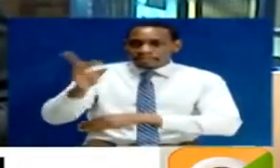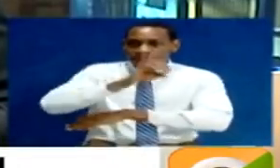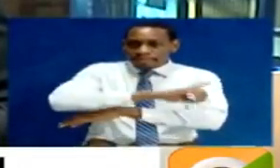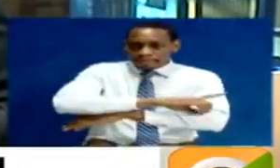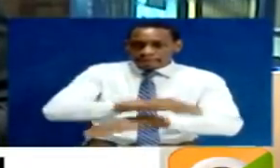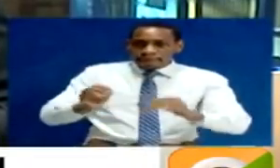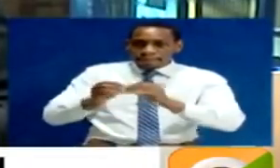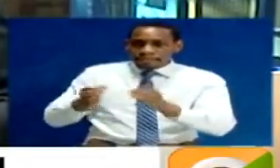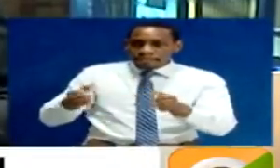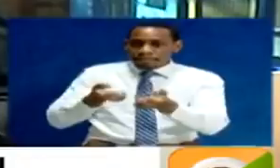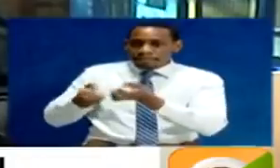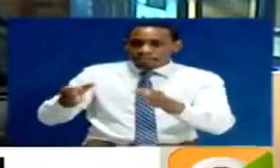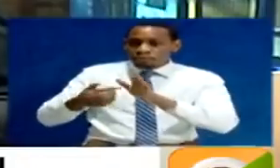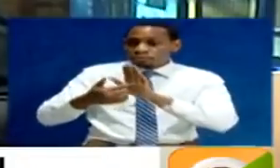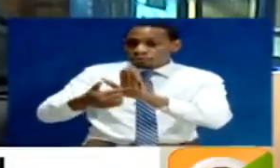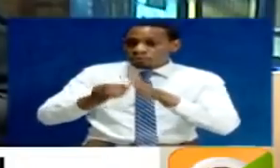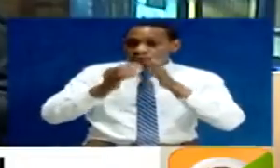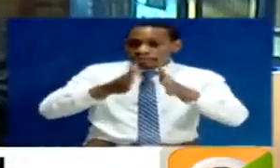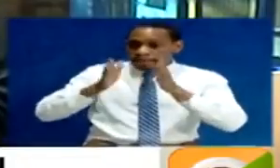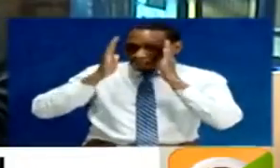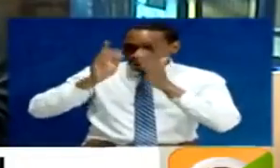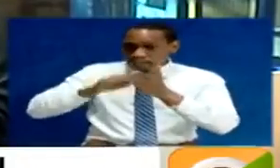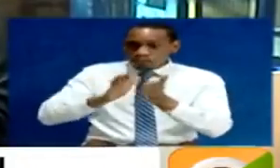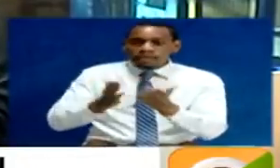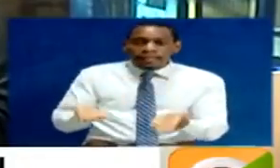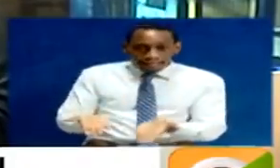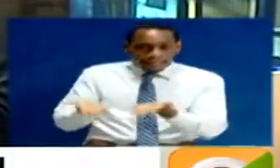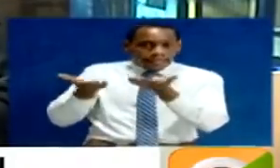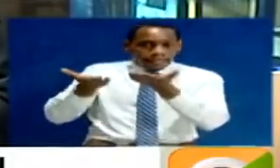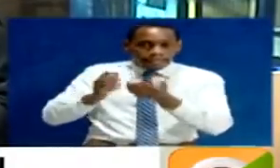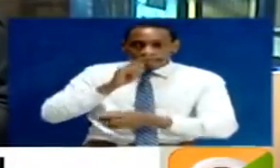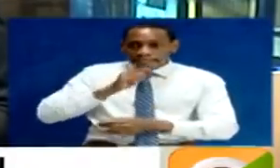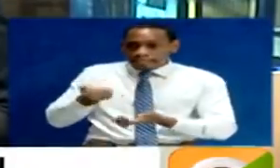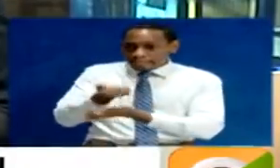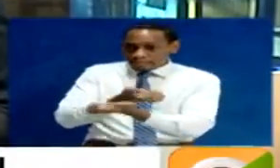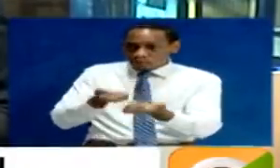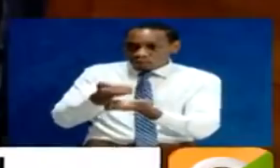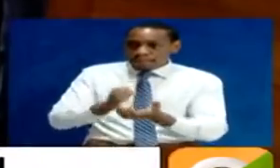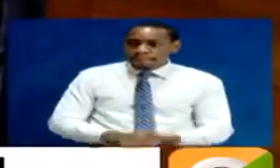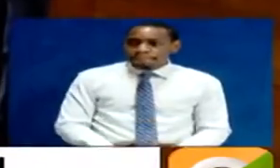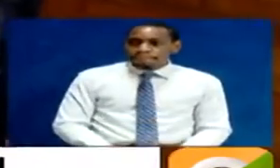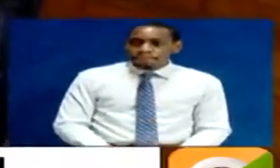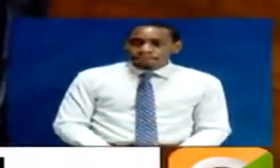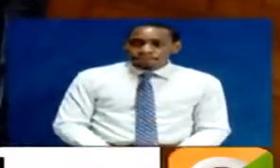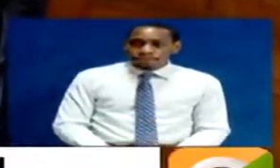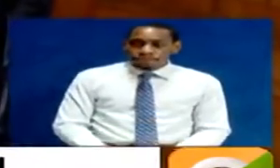her visit indicates a leader focused on strengthening her country's economy.